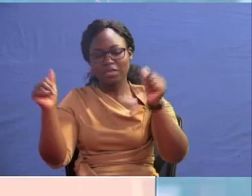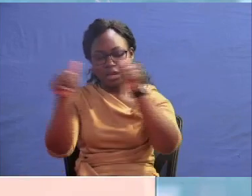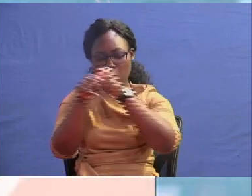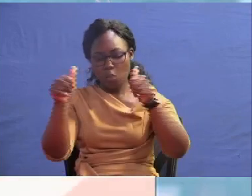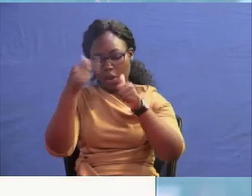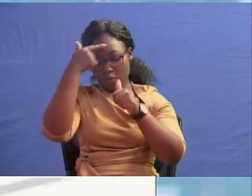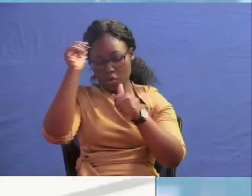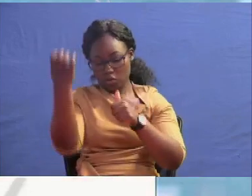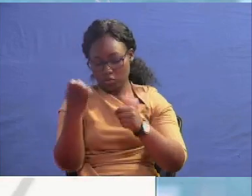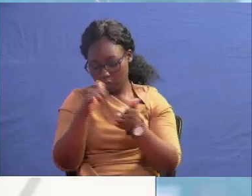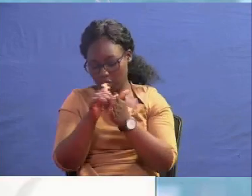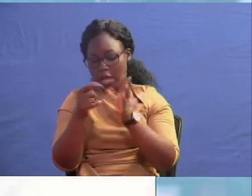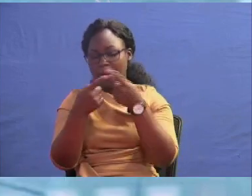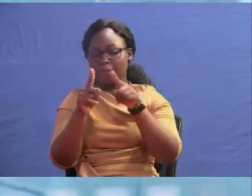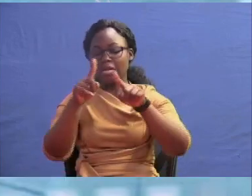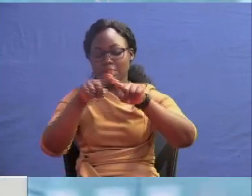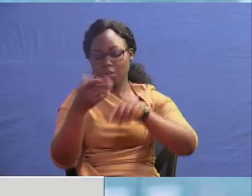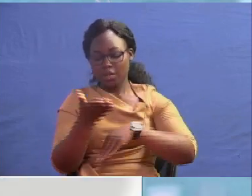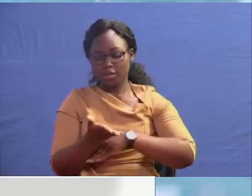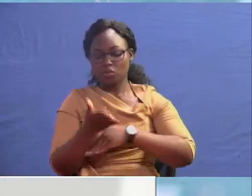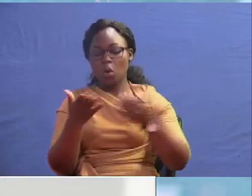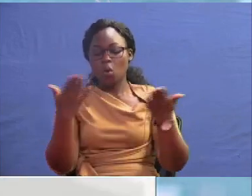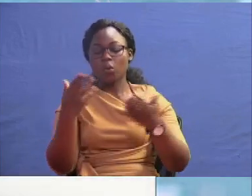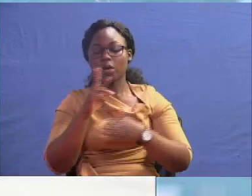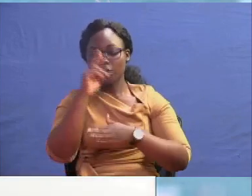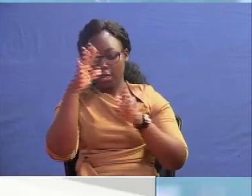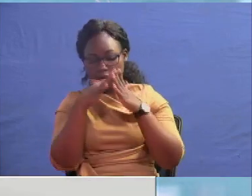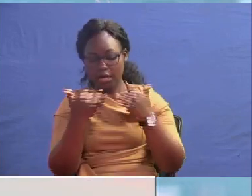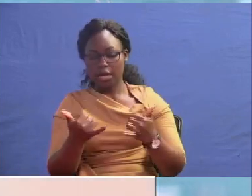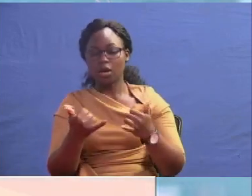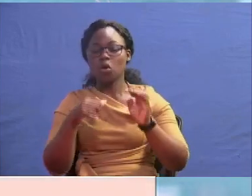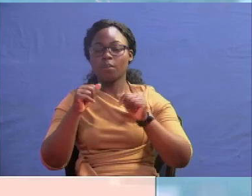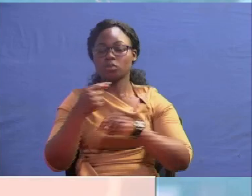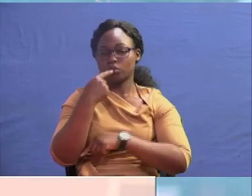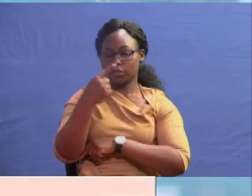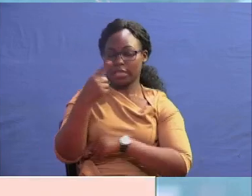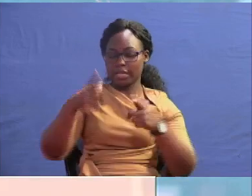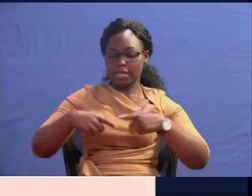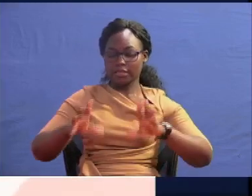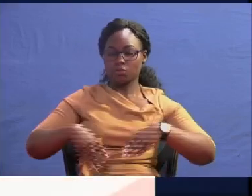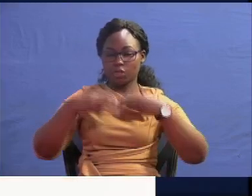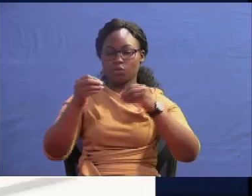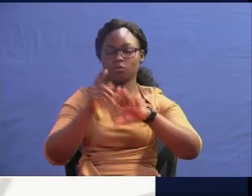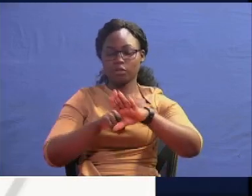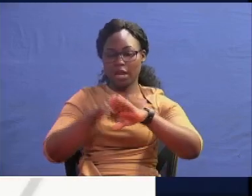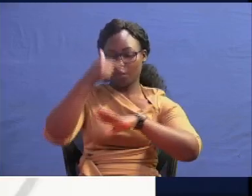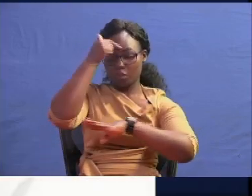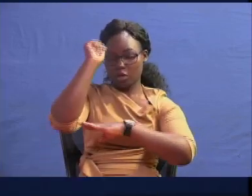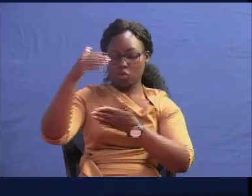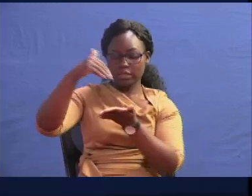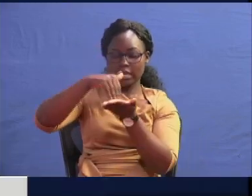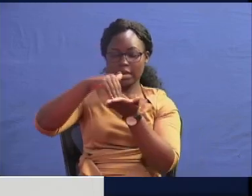that. But in regards to where we are at now, I will say let's give him time. Mm-hmm. Because